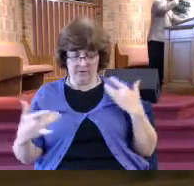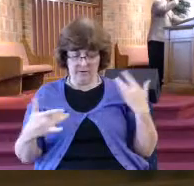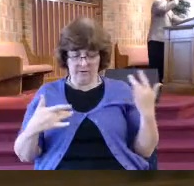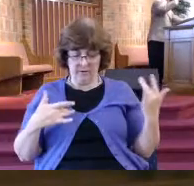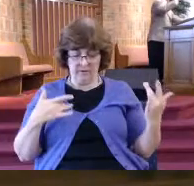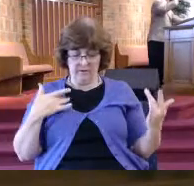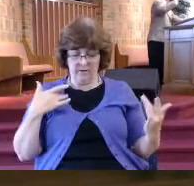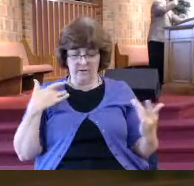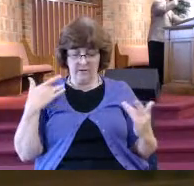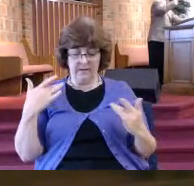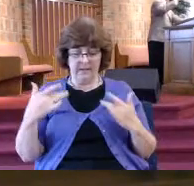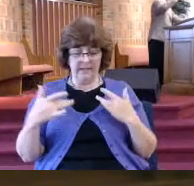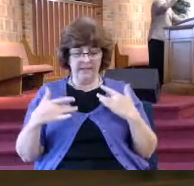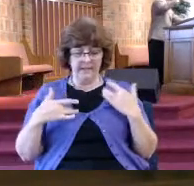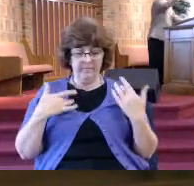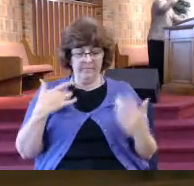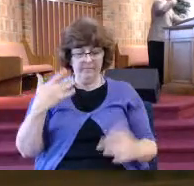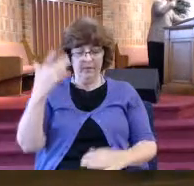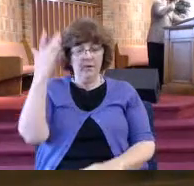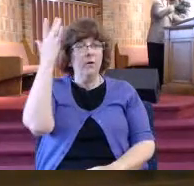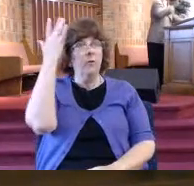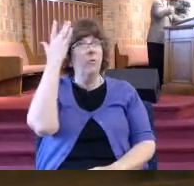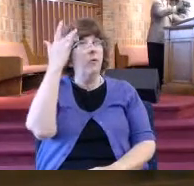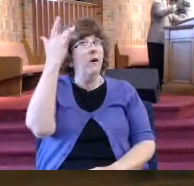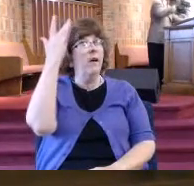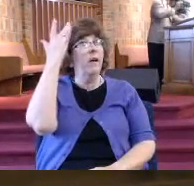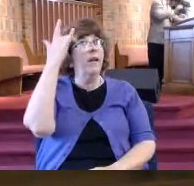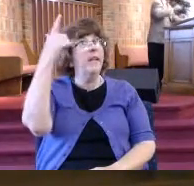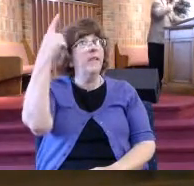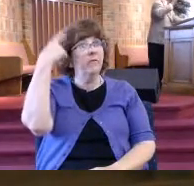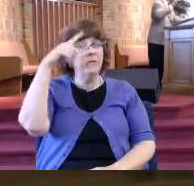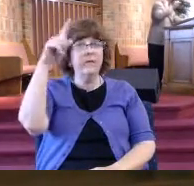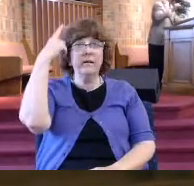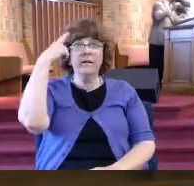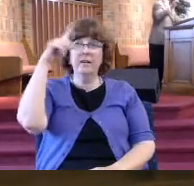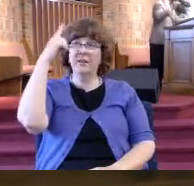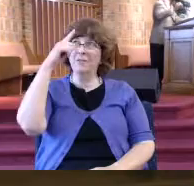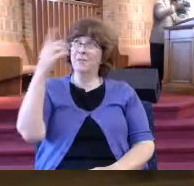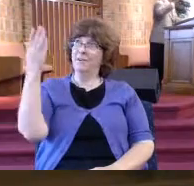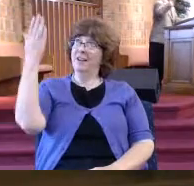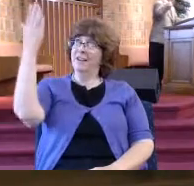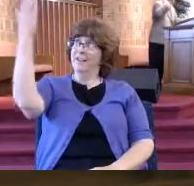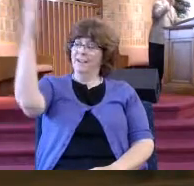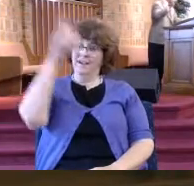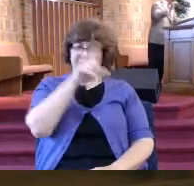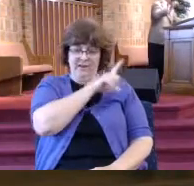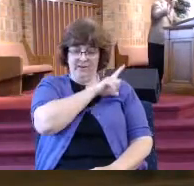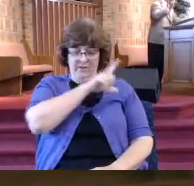rejoice. For why the Lord